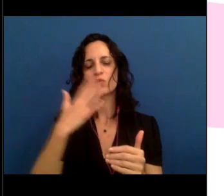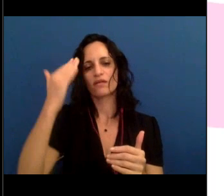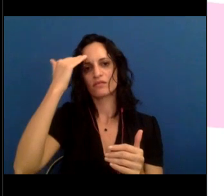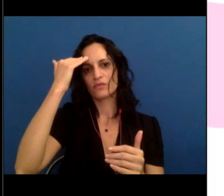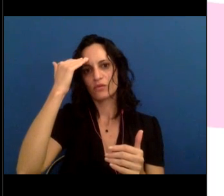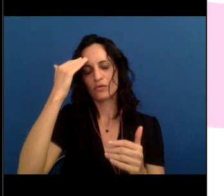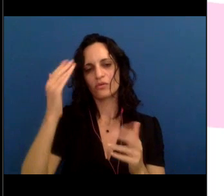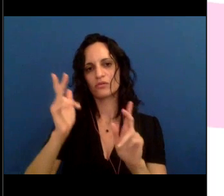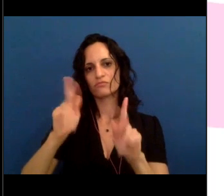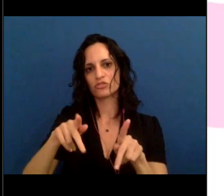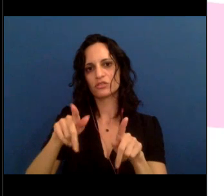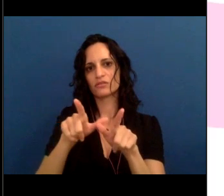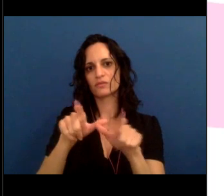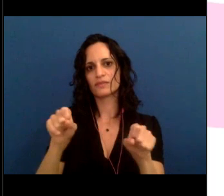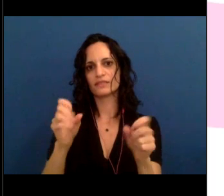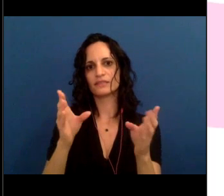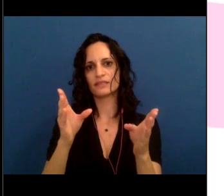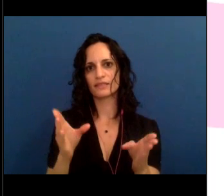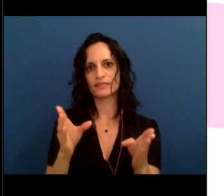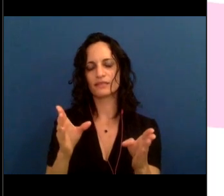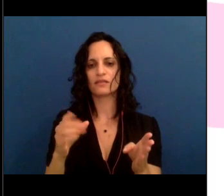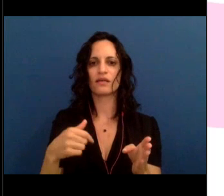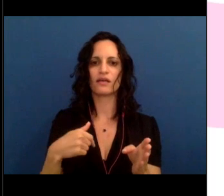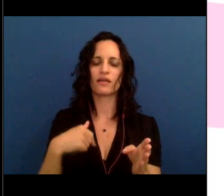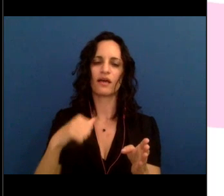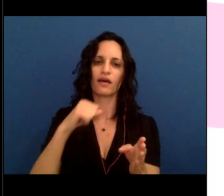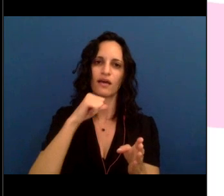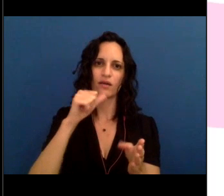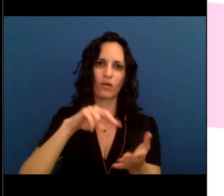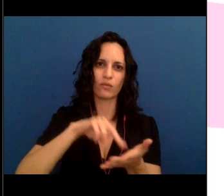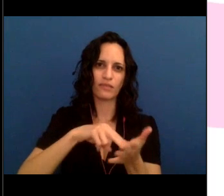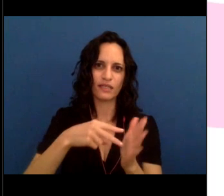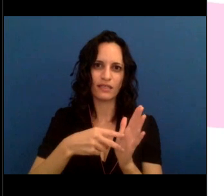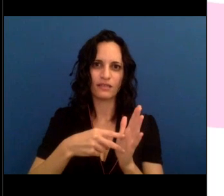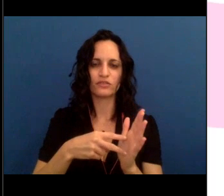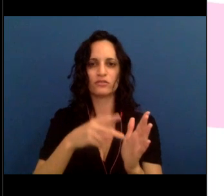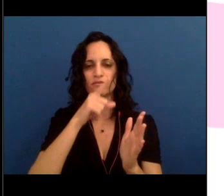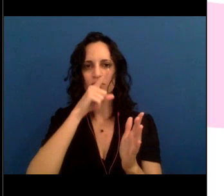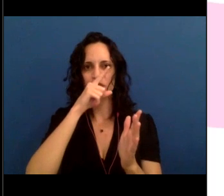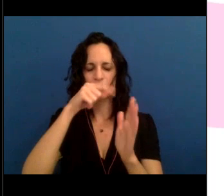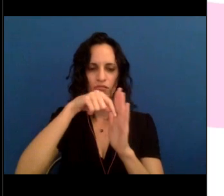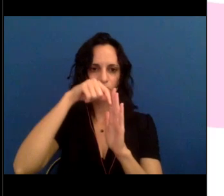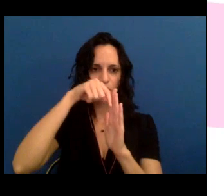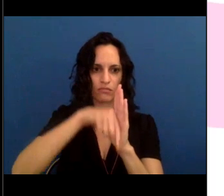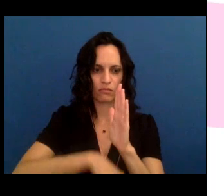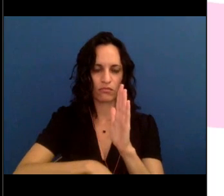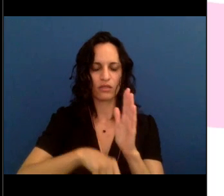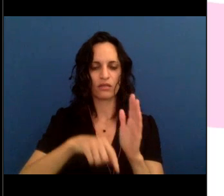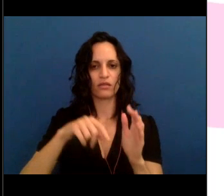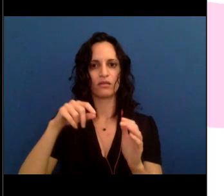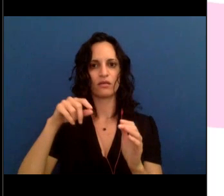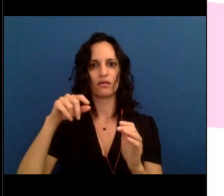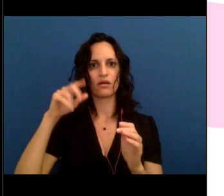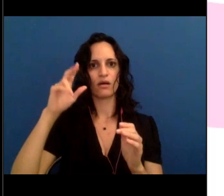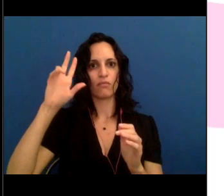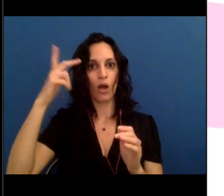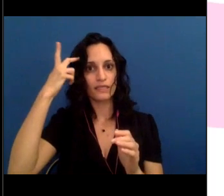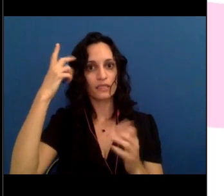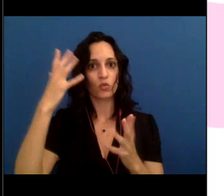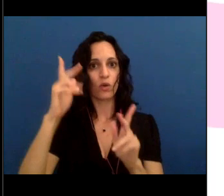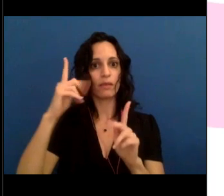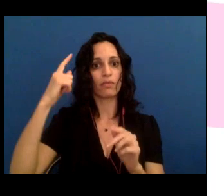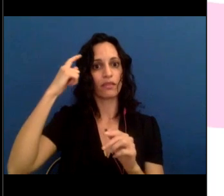linguistics. And I don't mean to get into or wade into the quagmire of politics of what people think about his